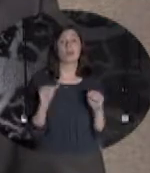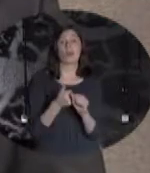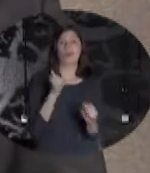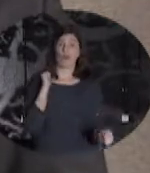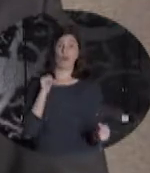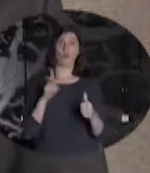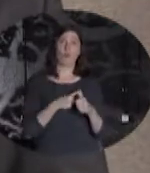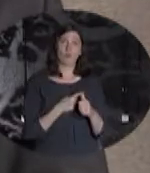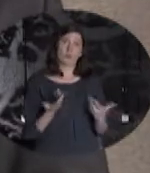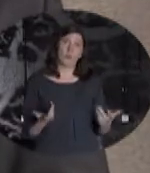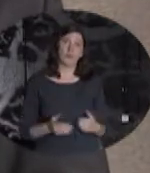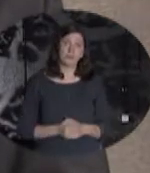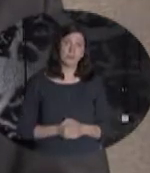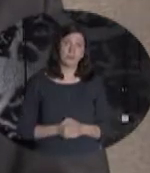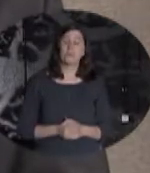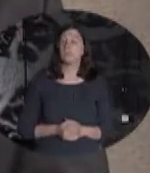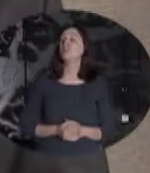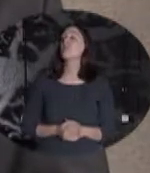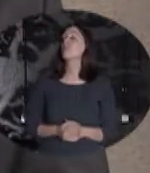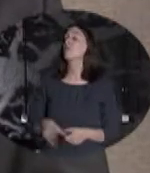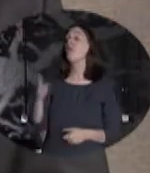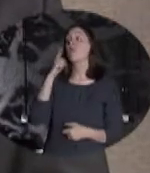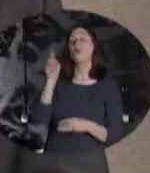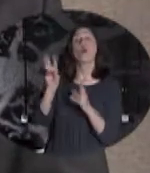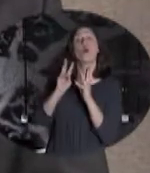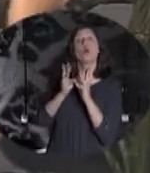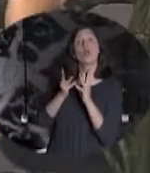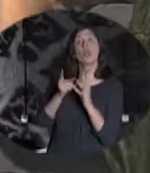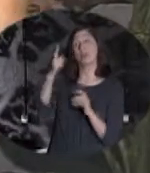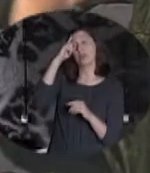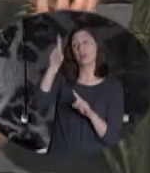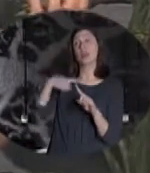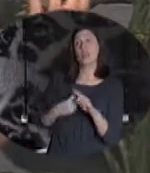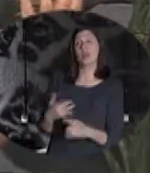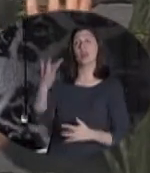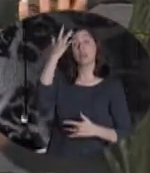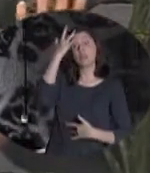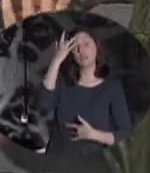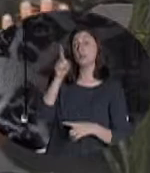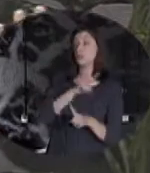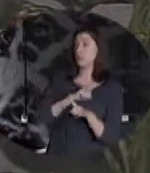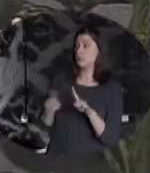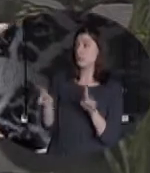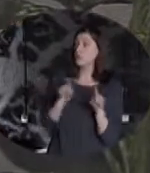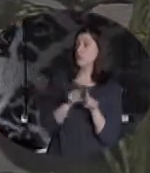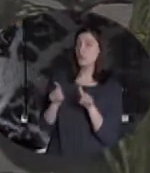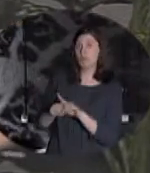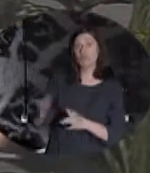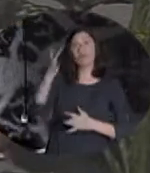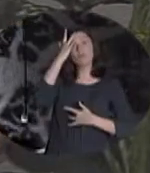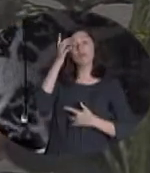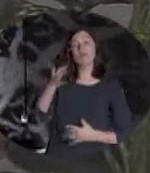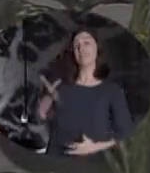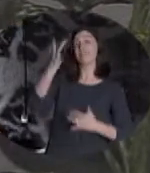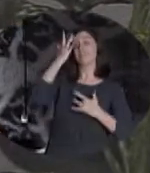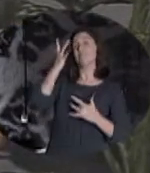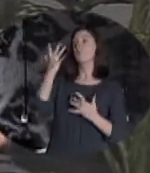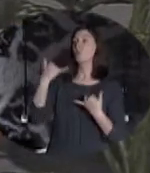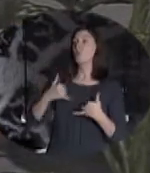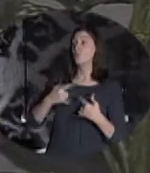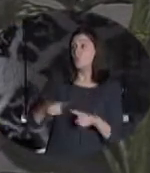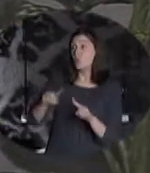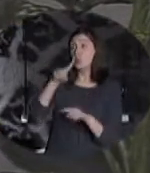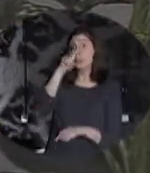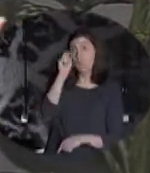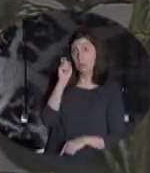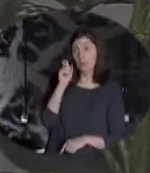beginning. Now, wintertime, we think of illnesses, but there are illnesses that you can get in the summer, especially from water. Yeah. So what are some